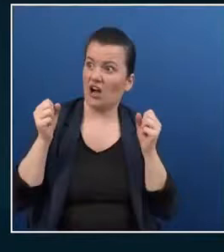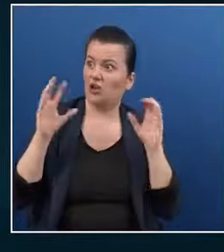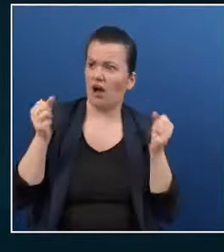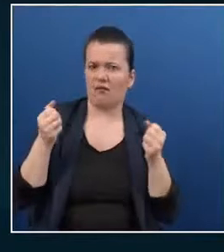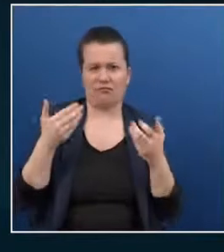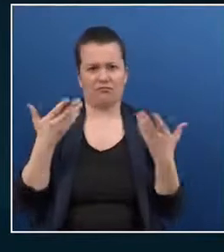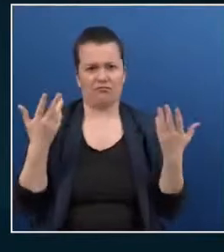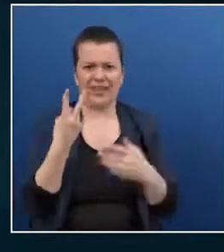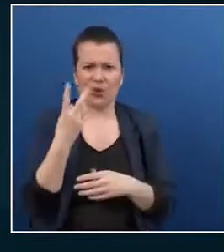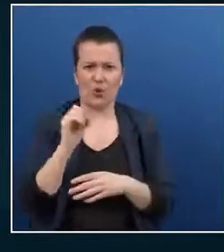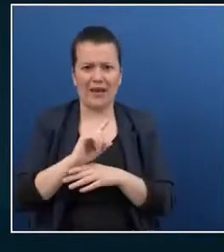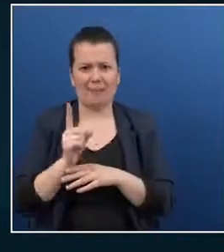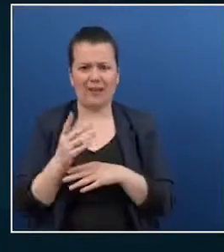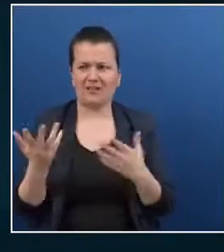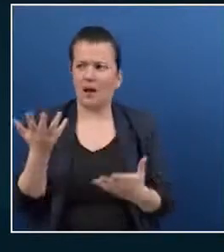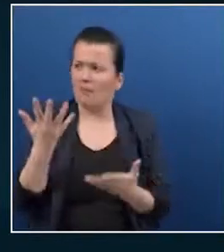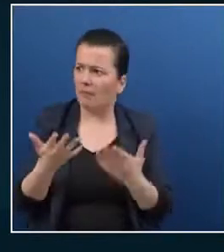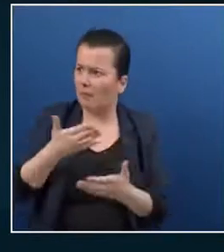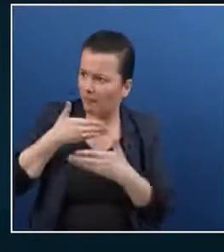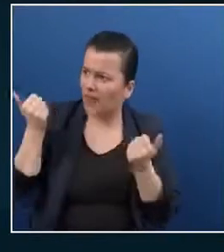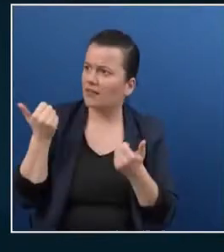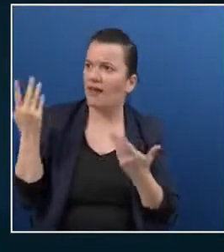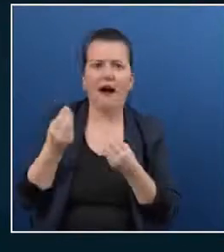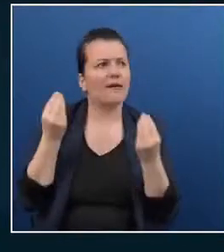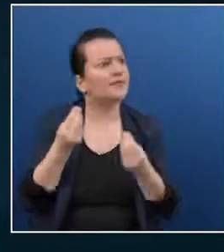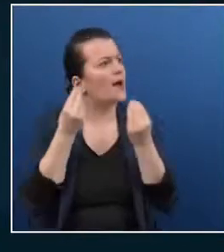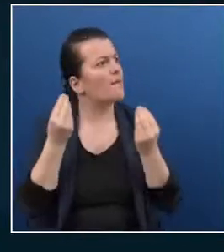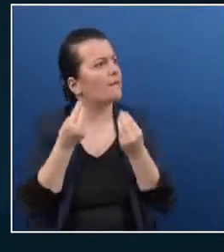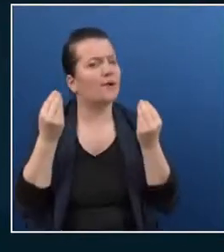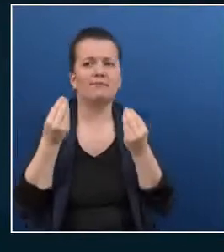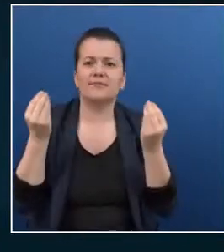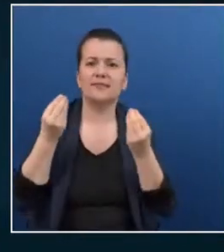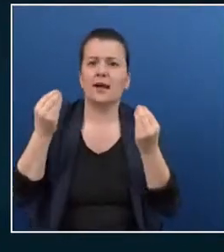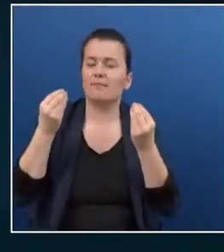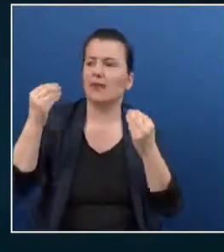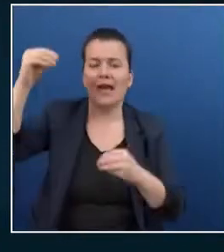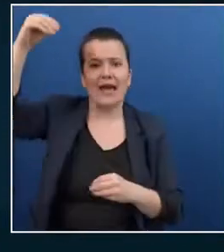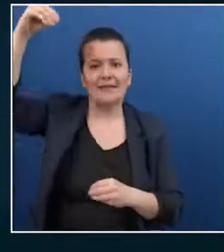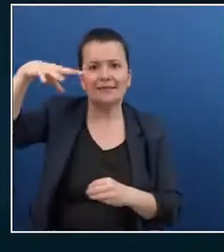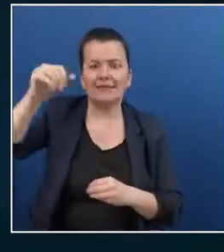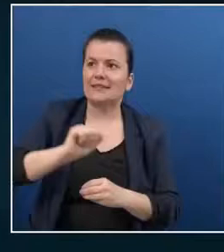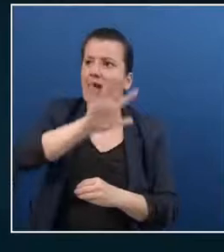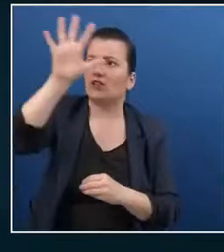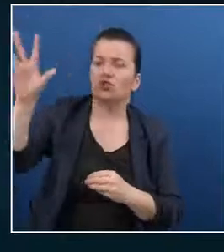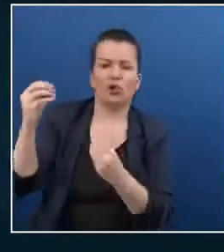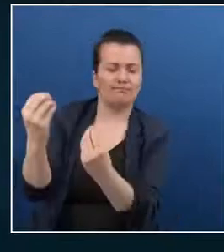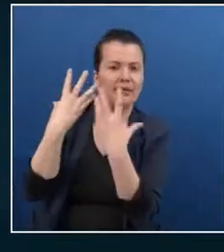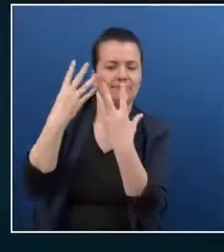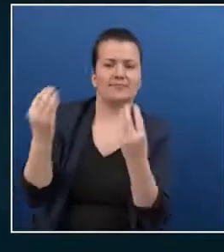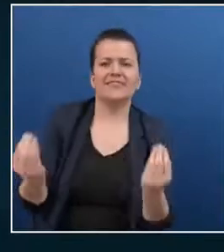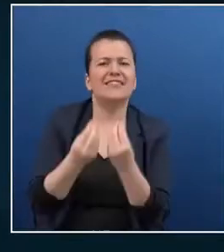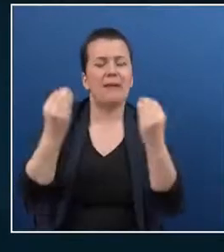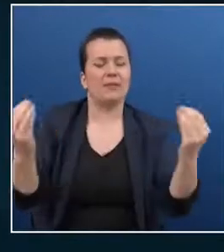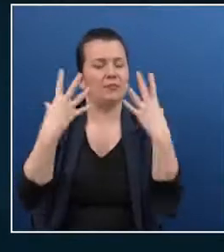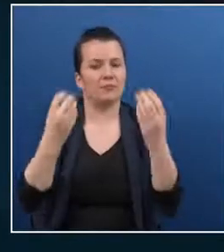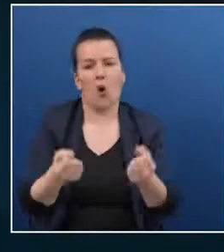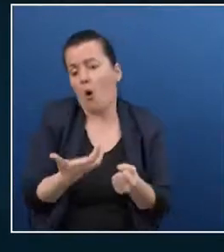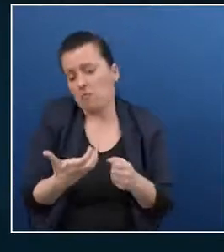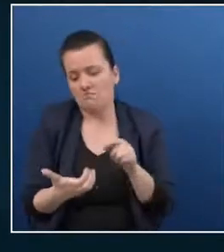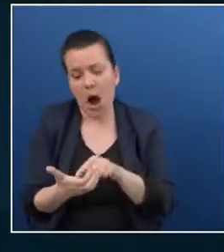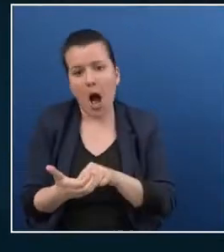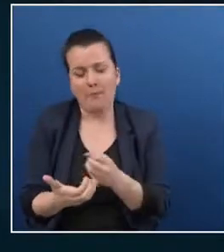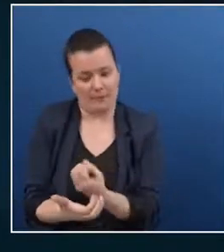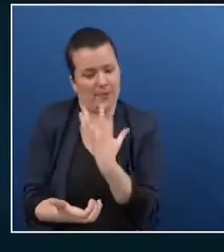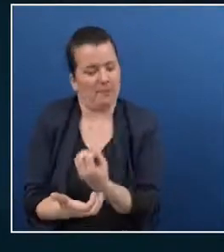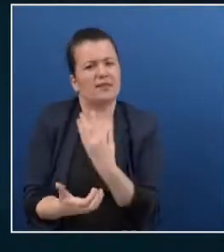an app or some sort of sensor that could have told me that. And what happened was I